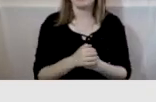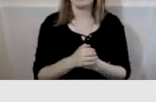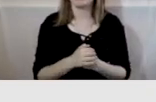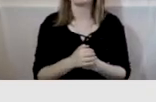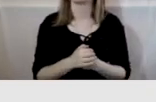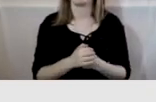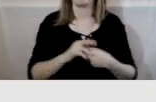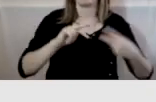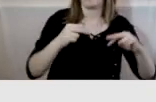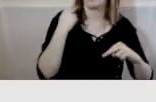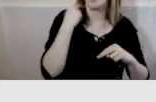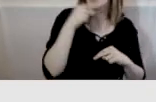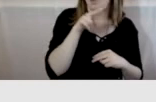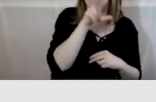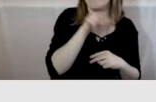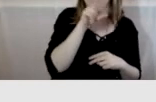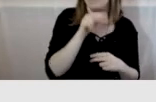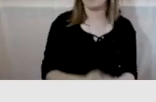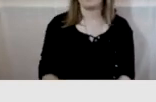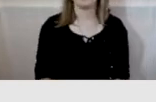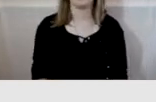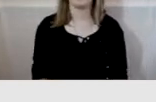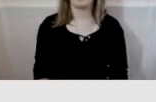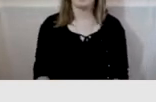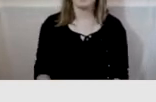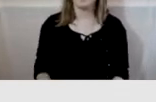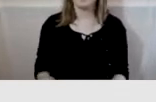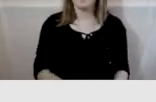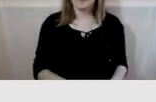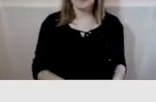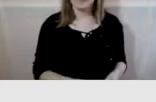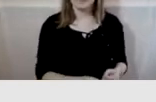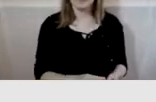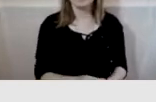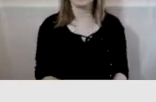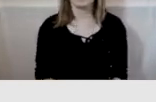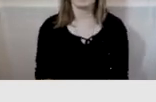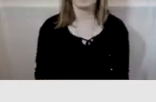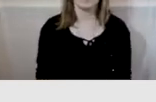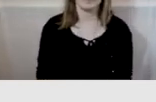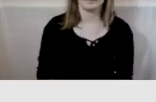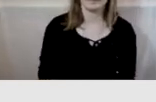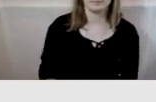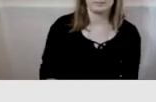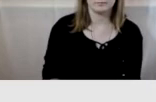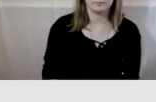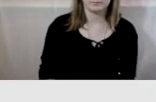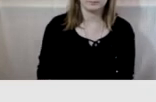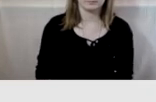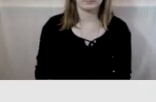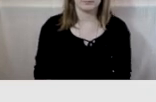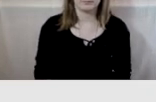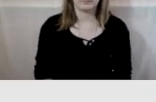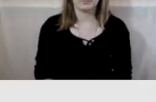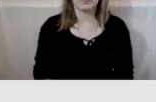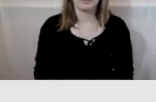Our general curriculum is more like a guidelines for all students, and we